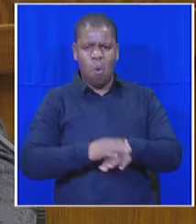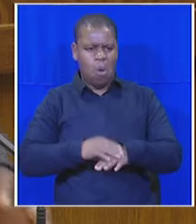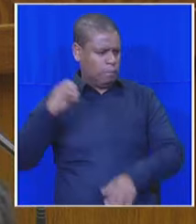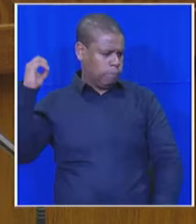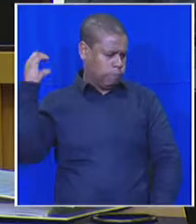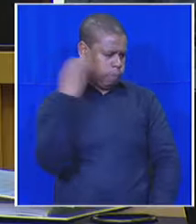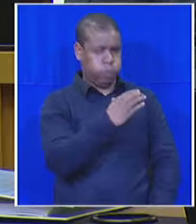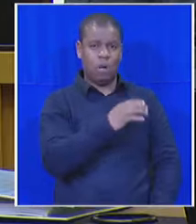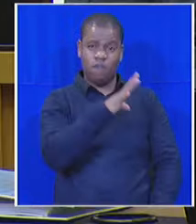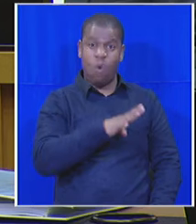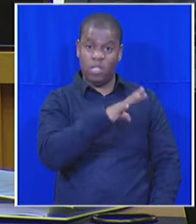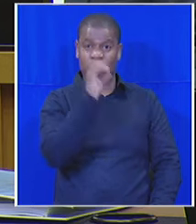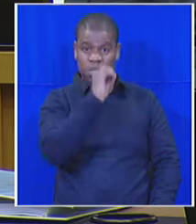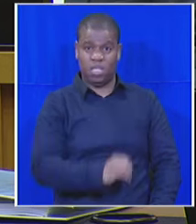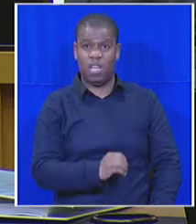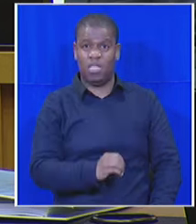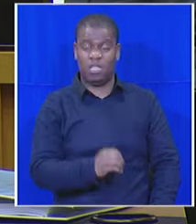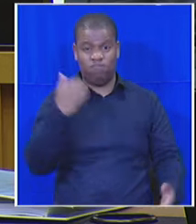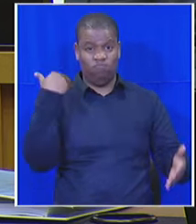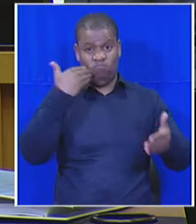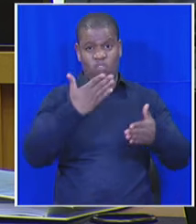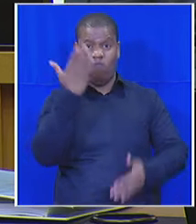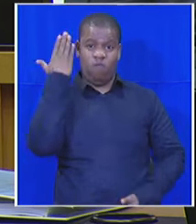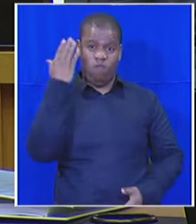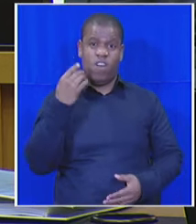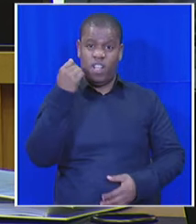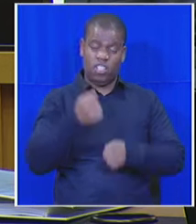of 14% since the previous financial year.